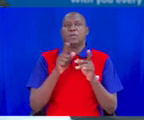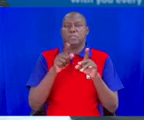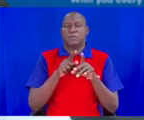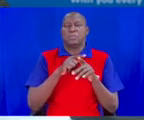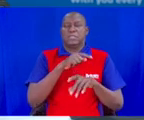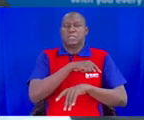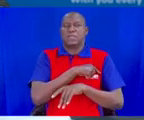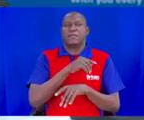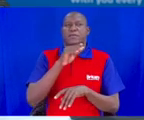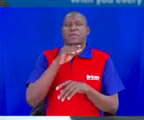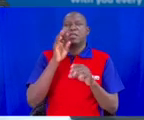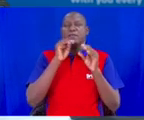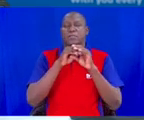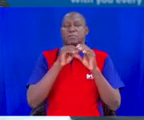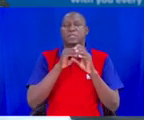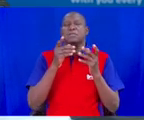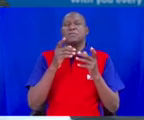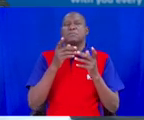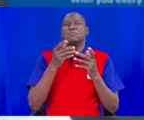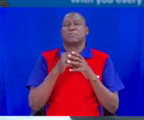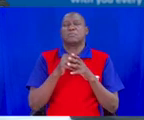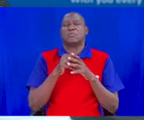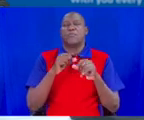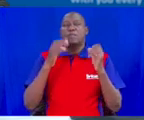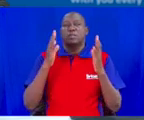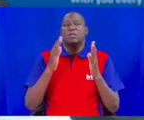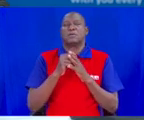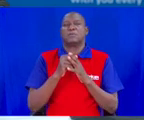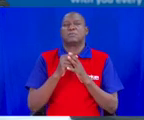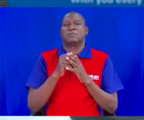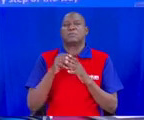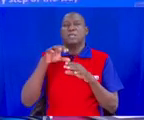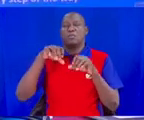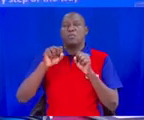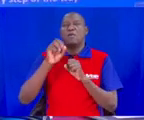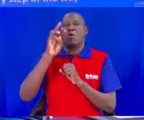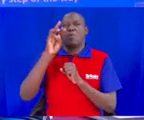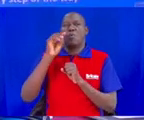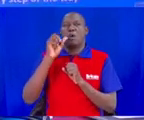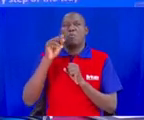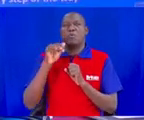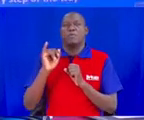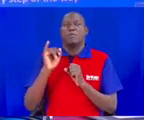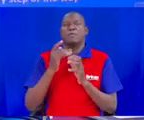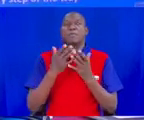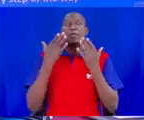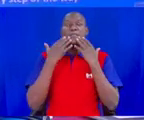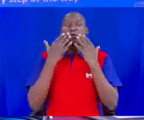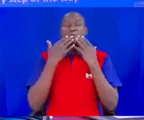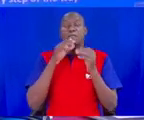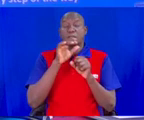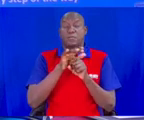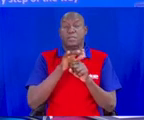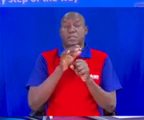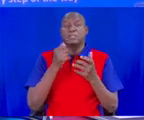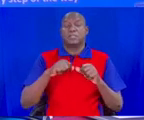to take the question by Ms. Wamboi Ishora. Thank you. Thank you very much,